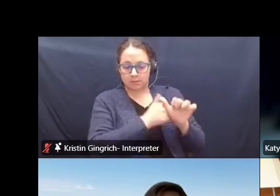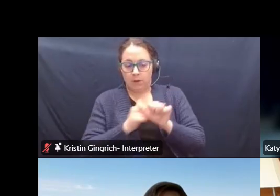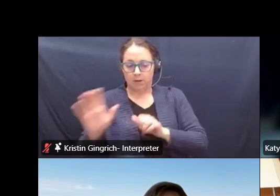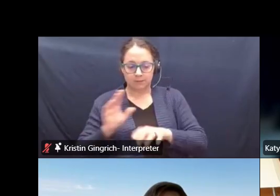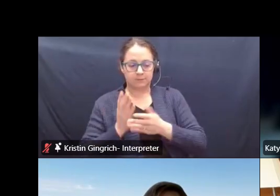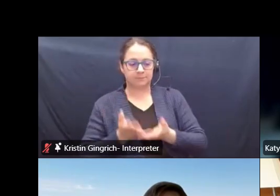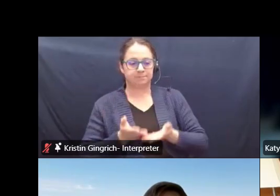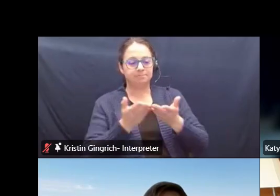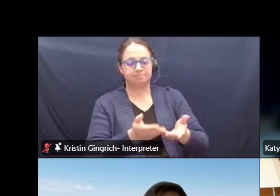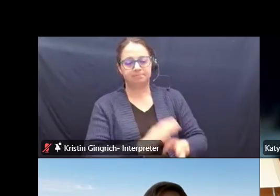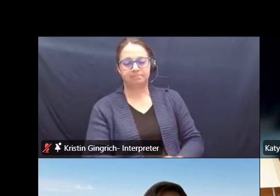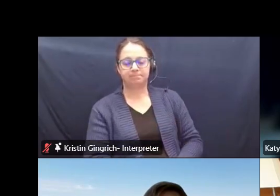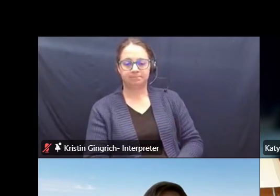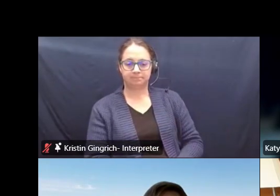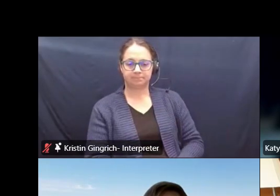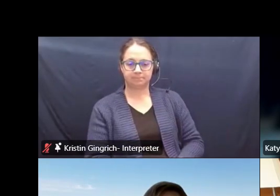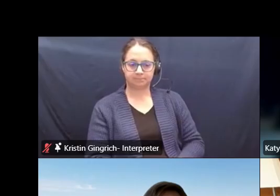suggestions.